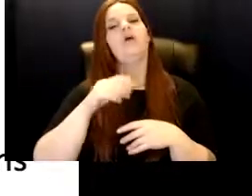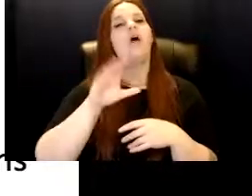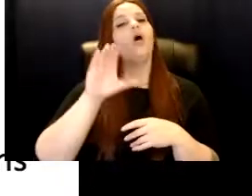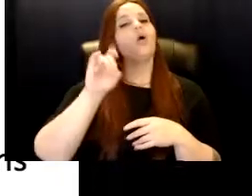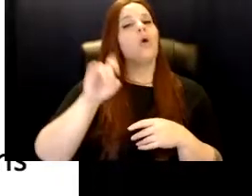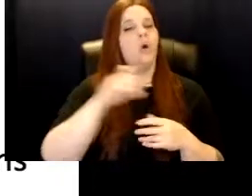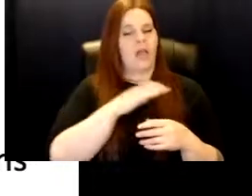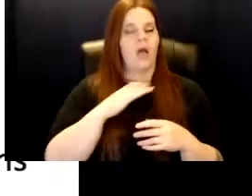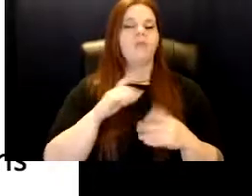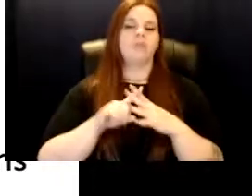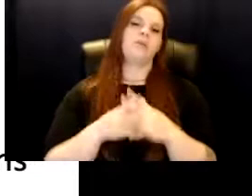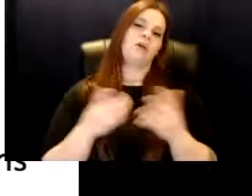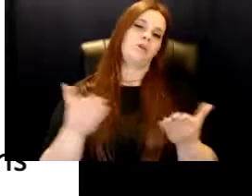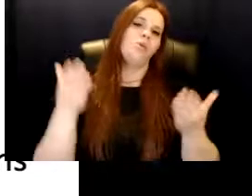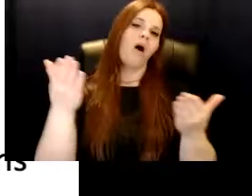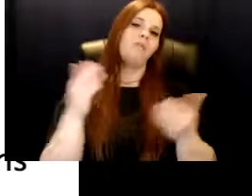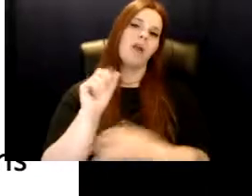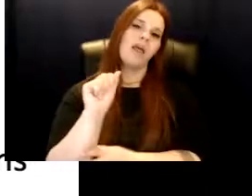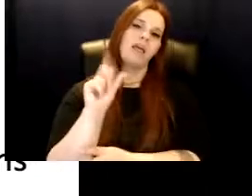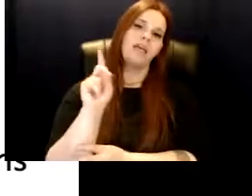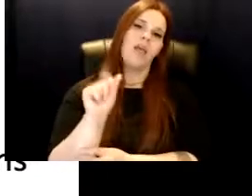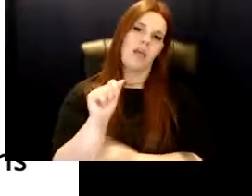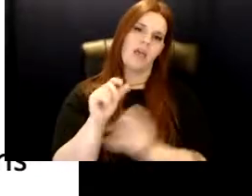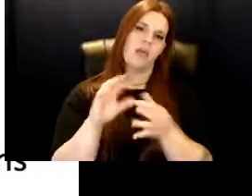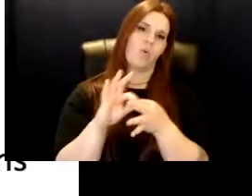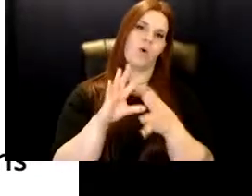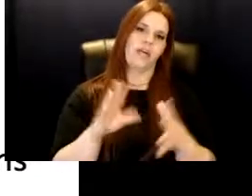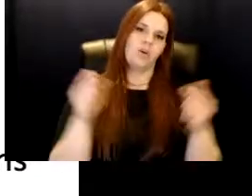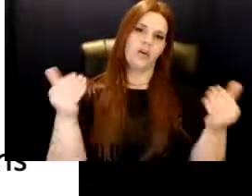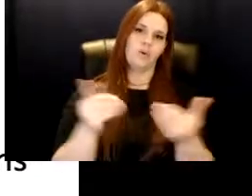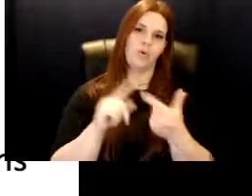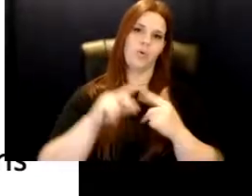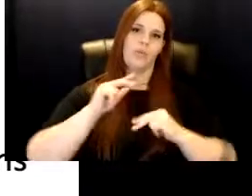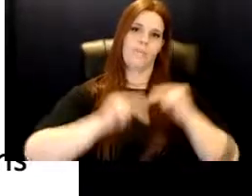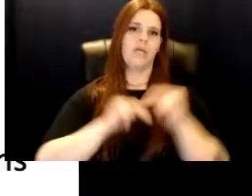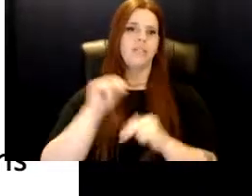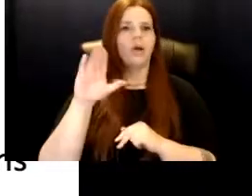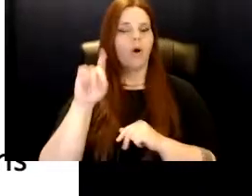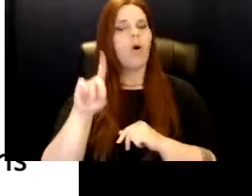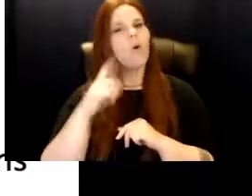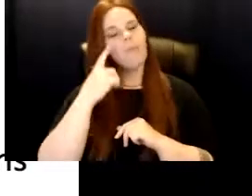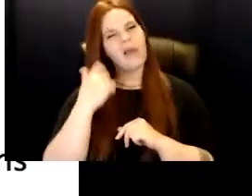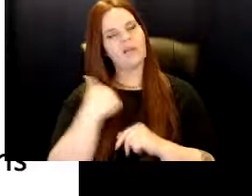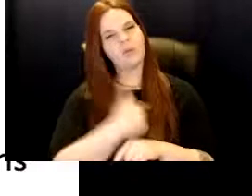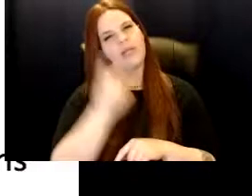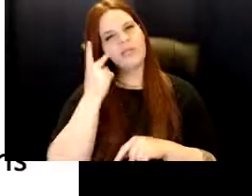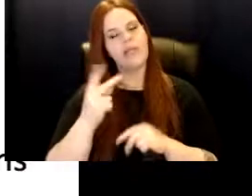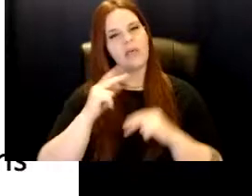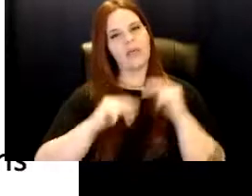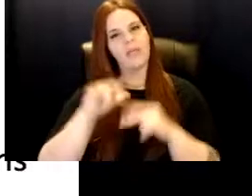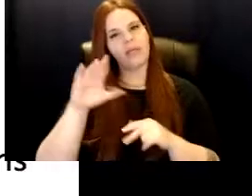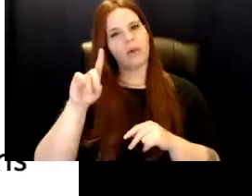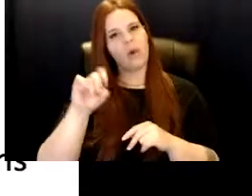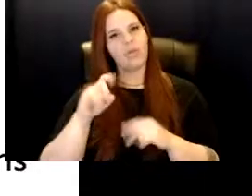to offer ADA coordinator introduction to the building code, because we see that the building code is the